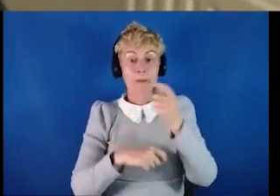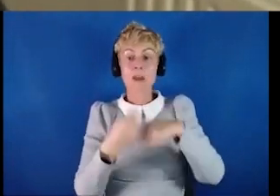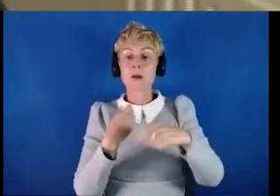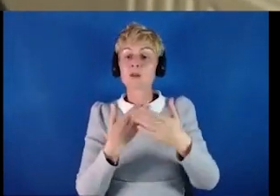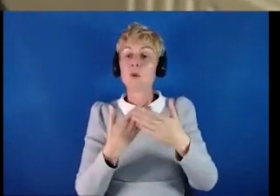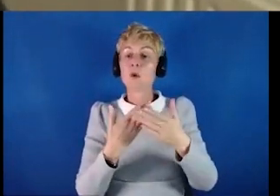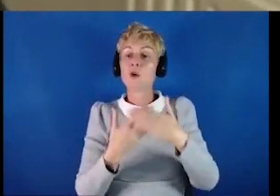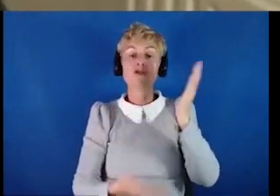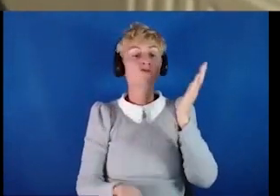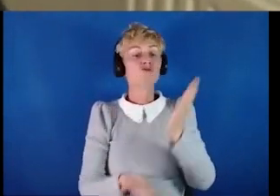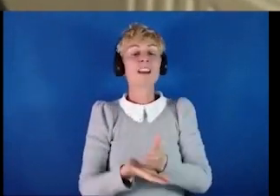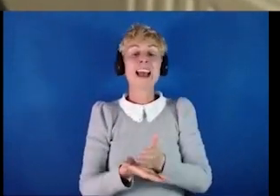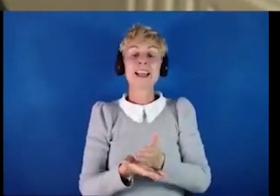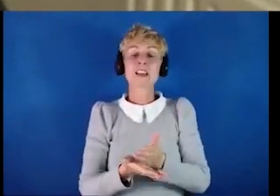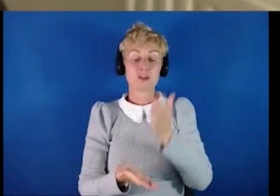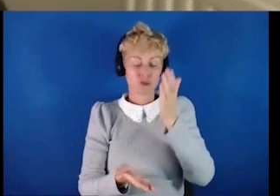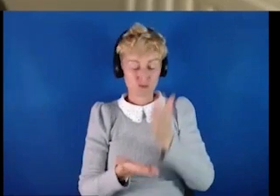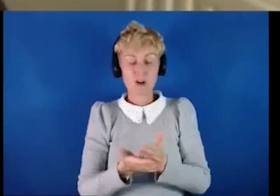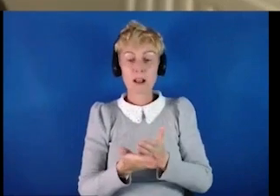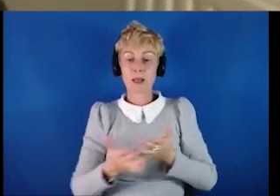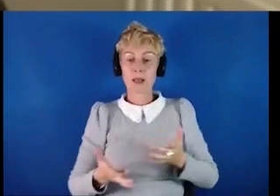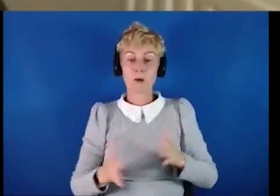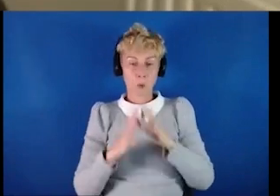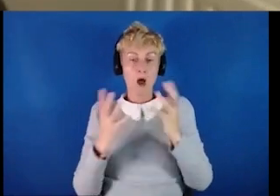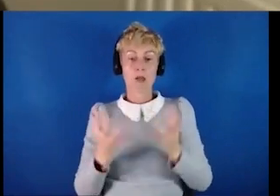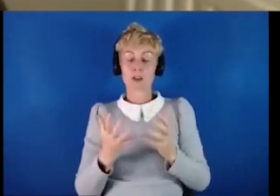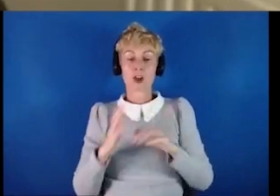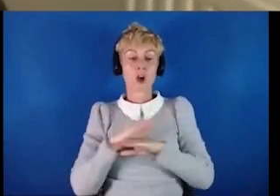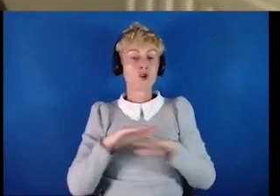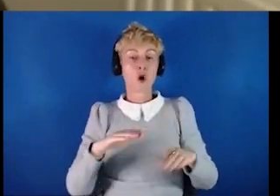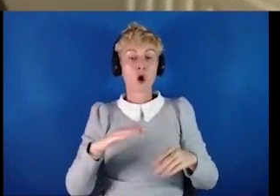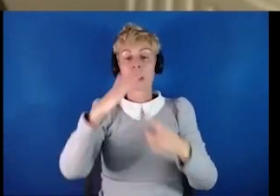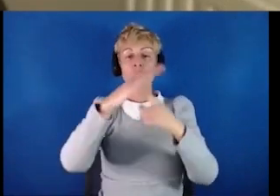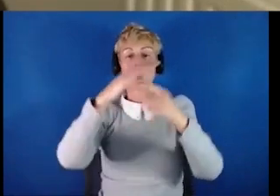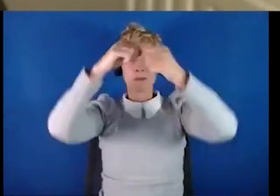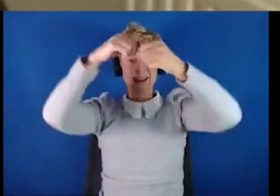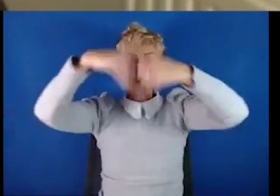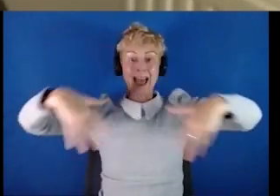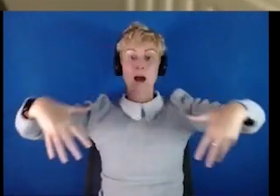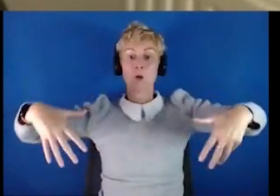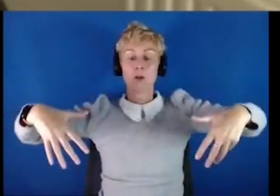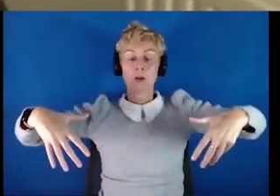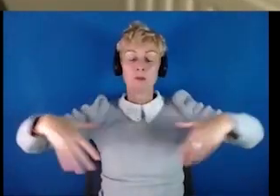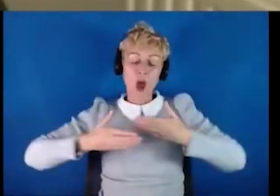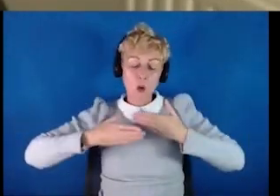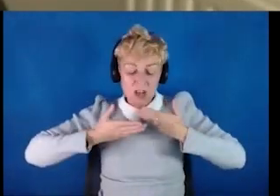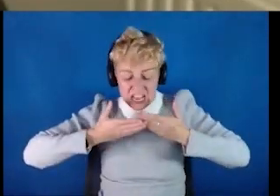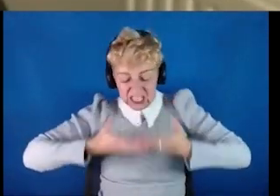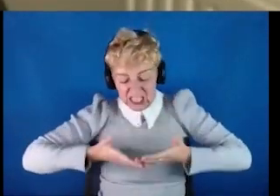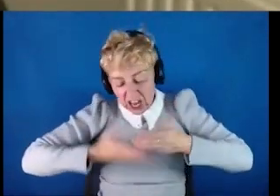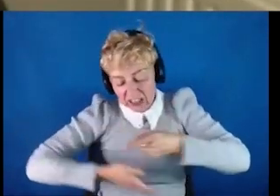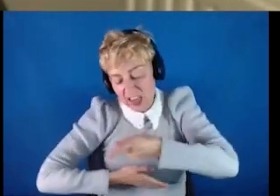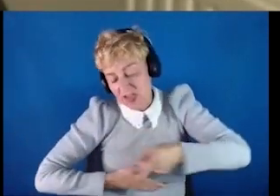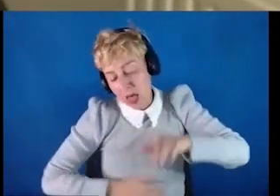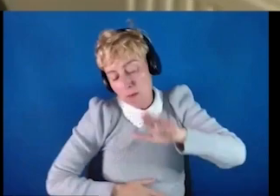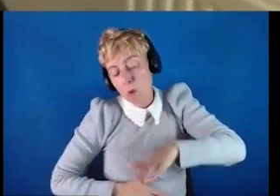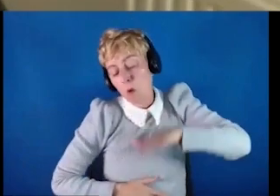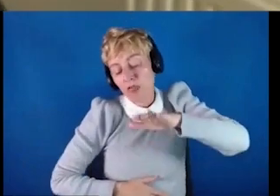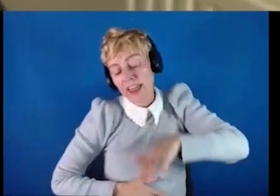reality as opposed to a sort of a top-down, oh, let's study the peasants sort of approach.